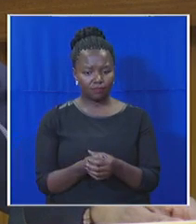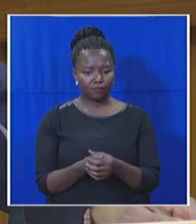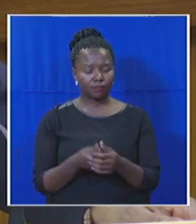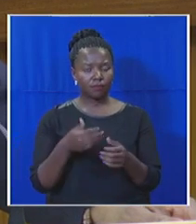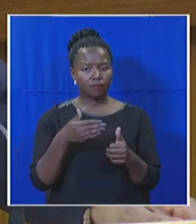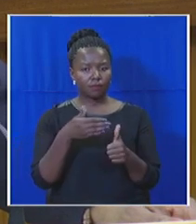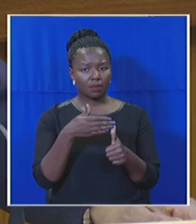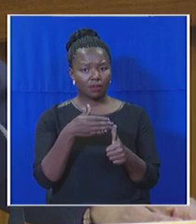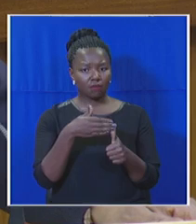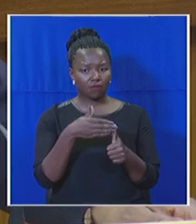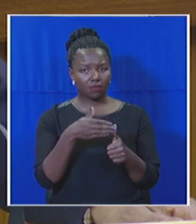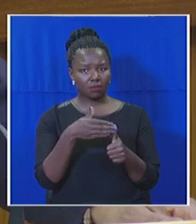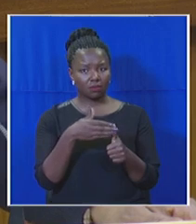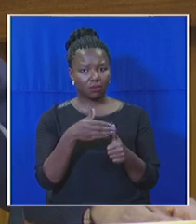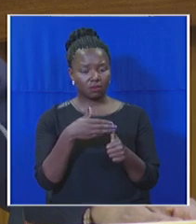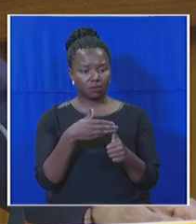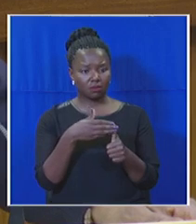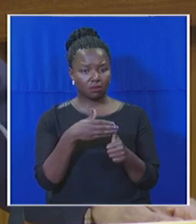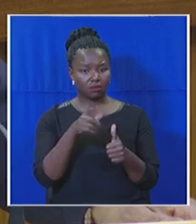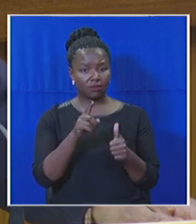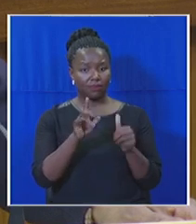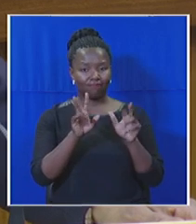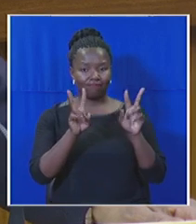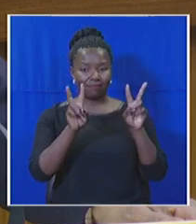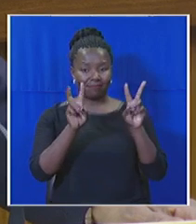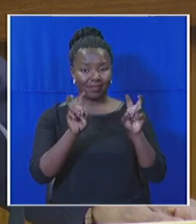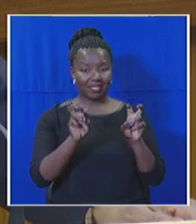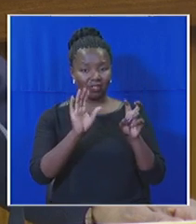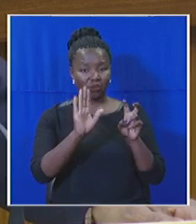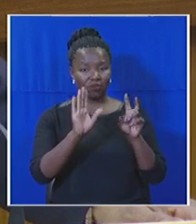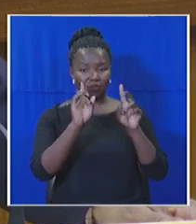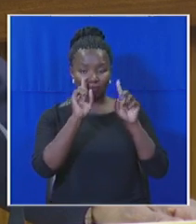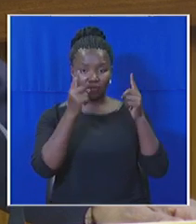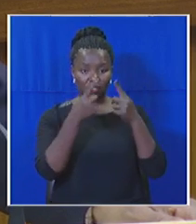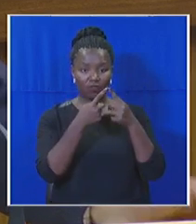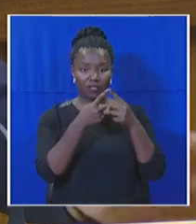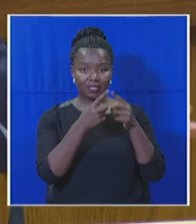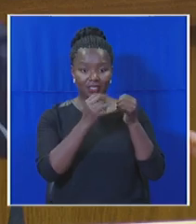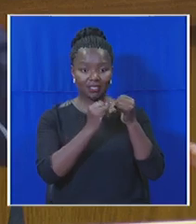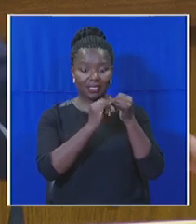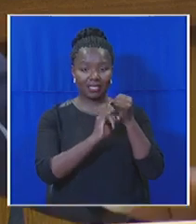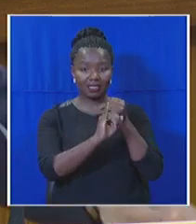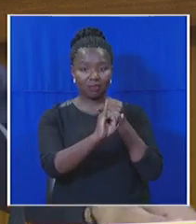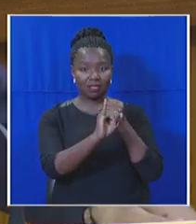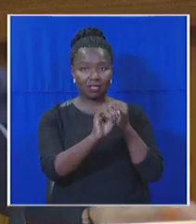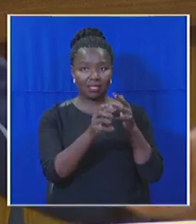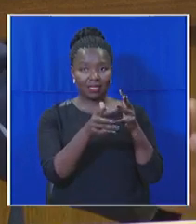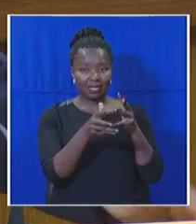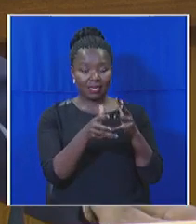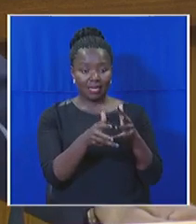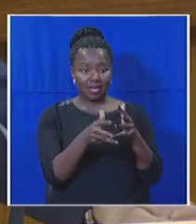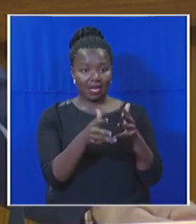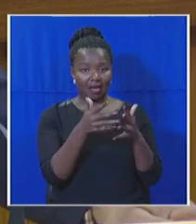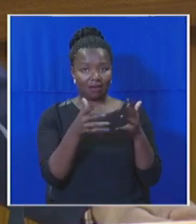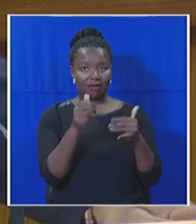Firstly, the issue of the autonomy that has been abused to entrench